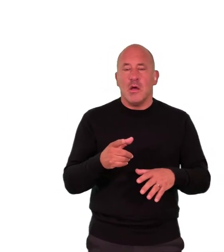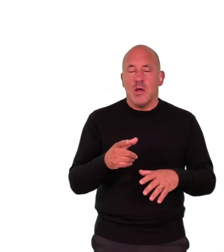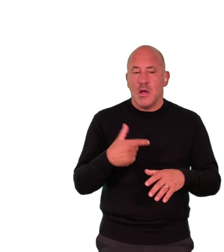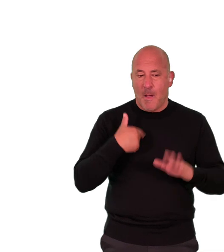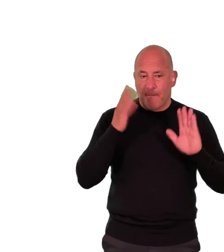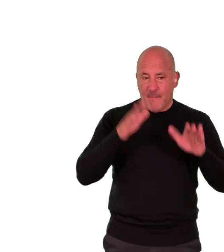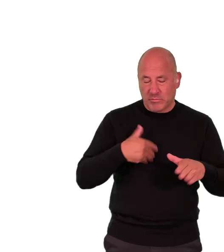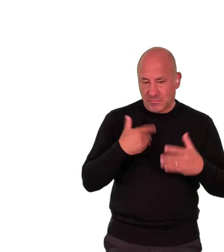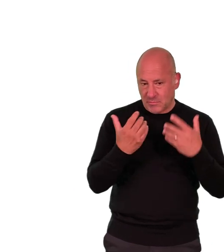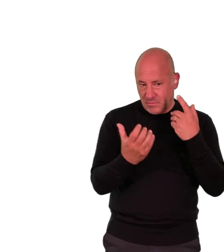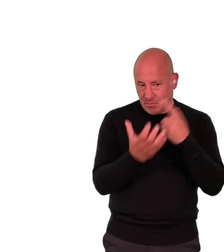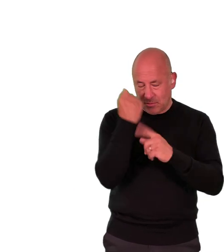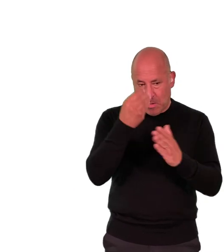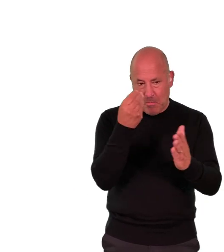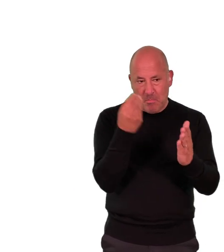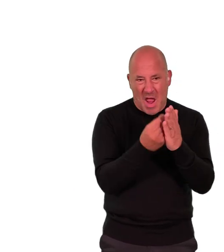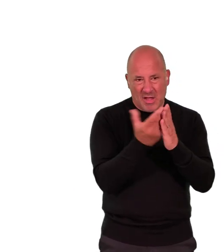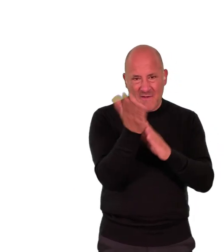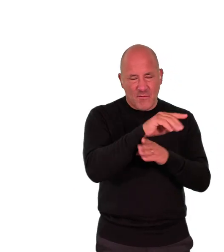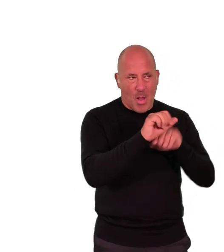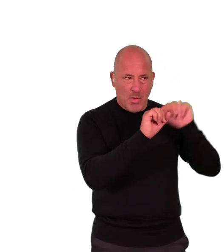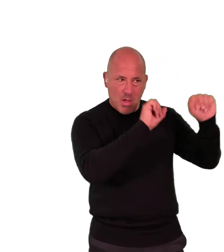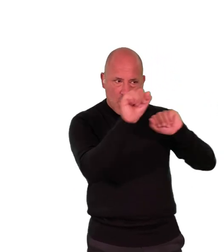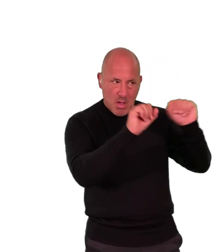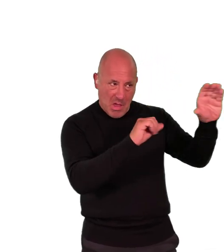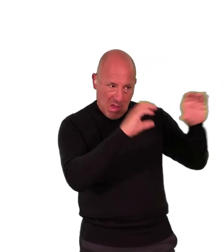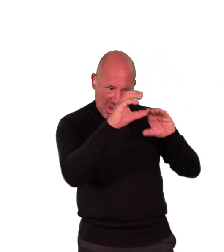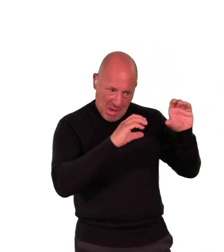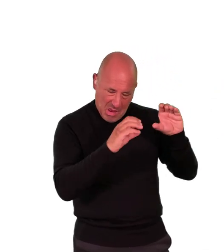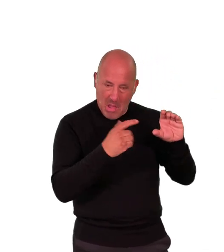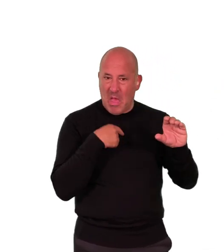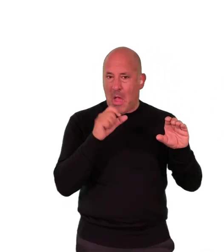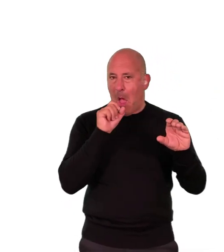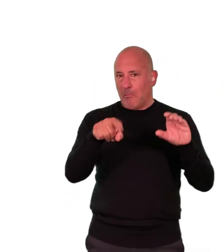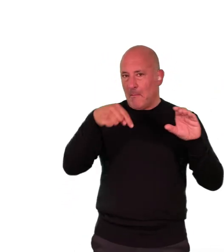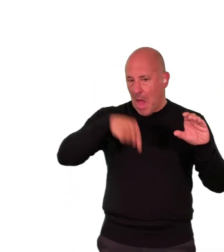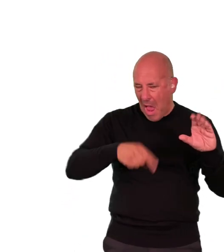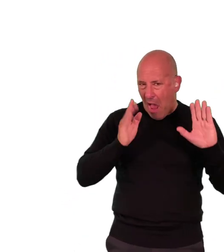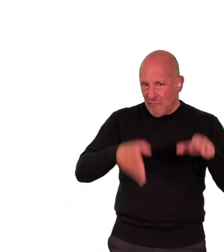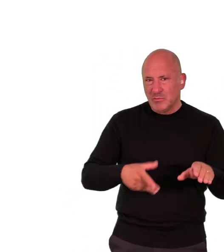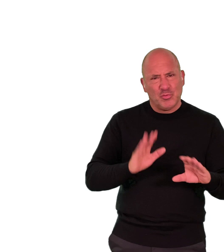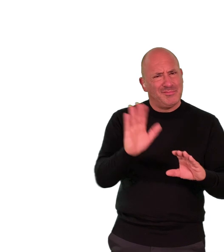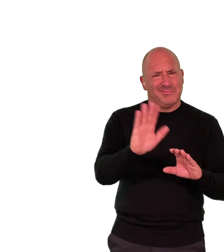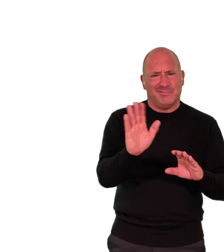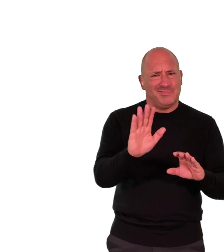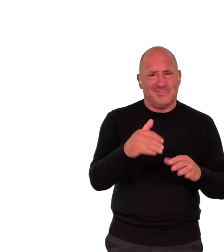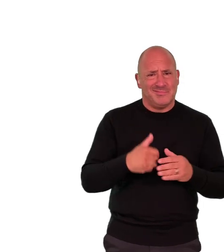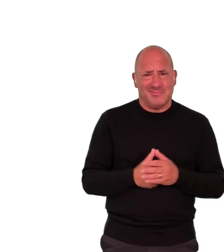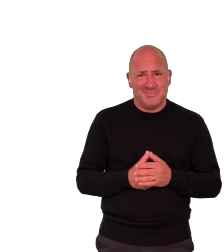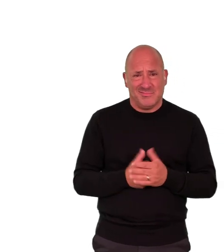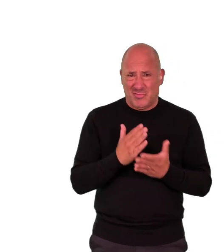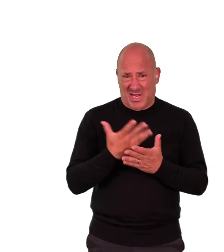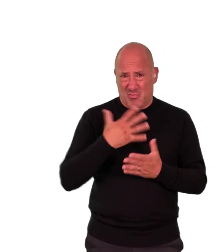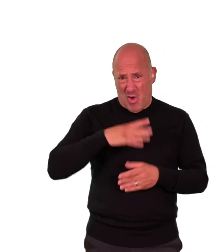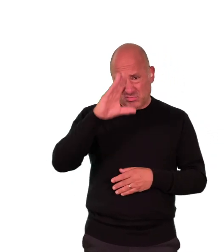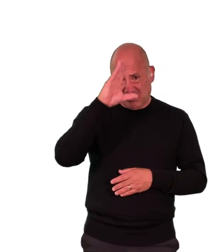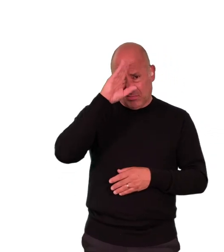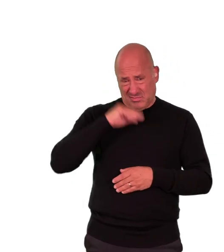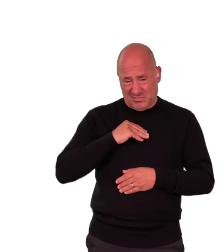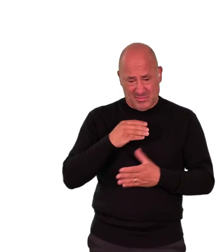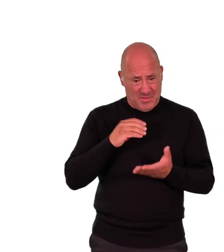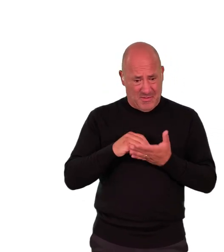want you to tell us how you'll spend the funds. If you experience barriers because, for example, you identify as deaf,